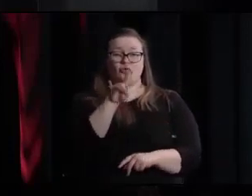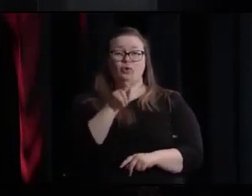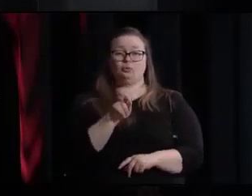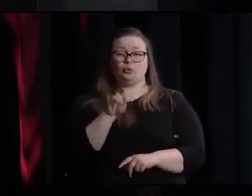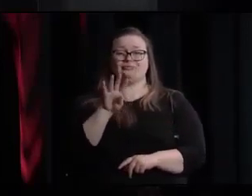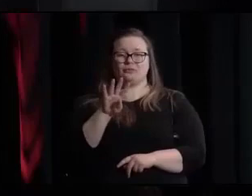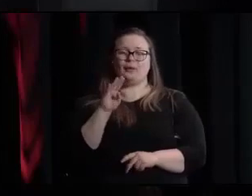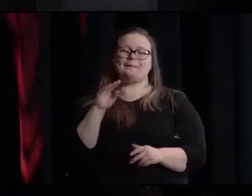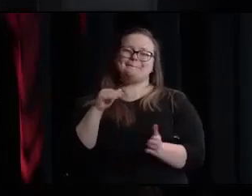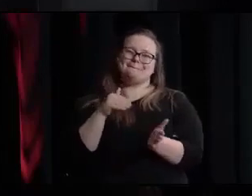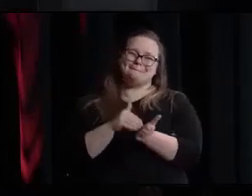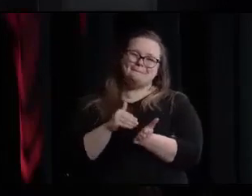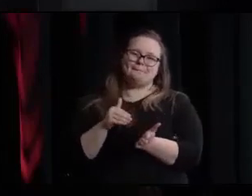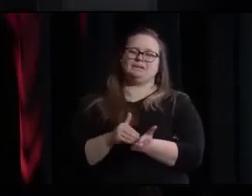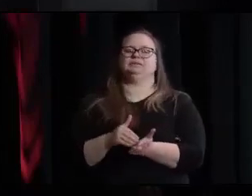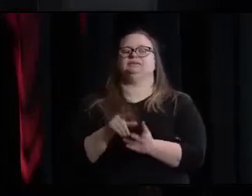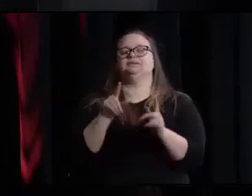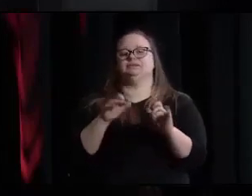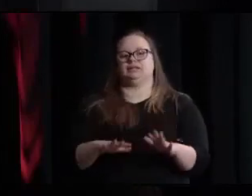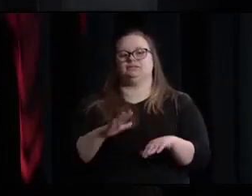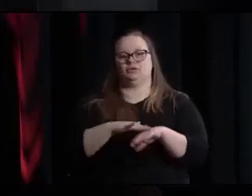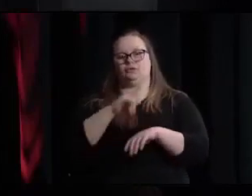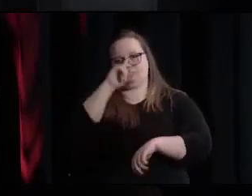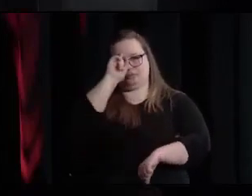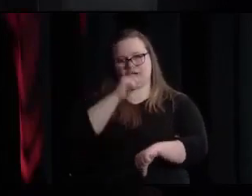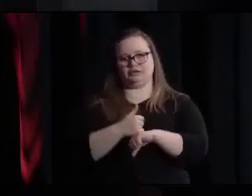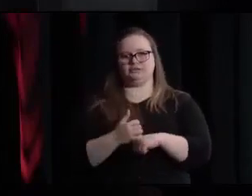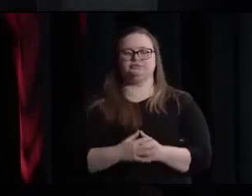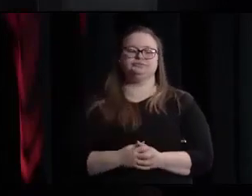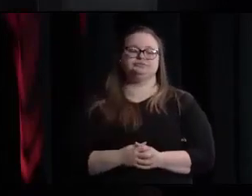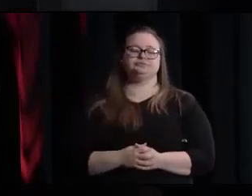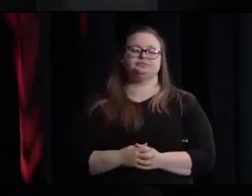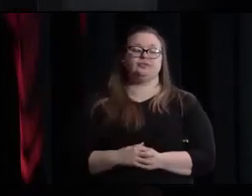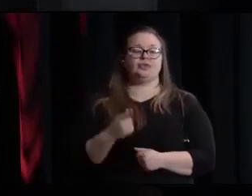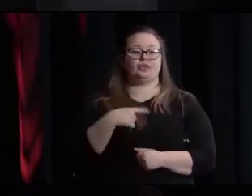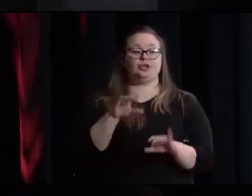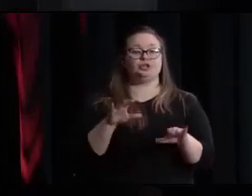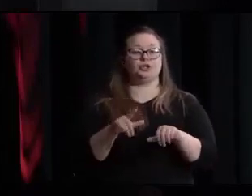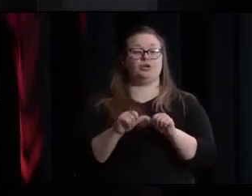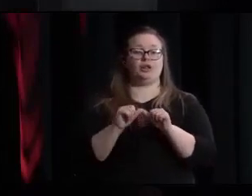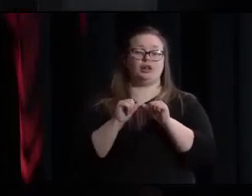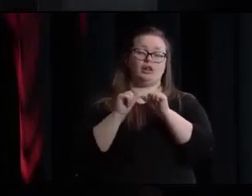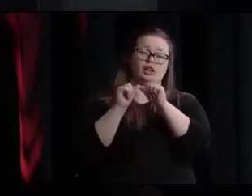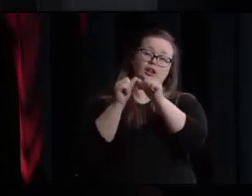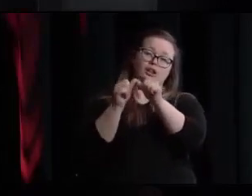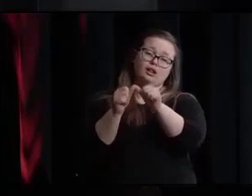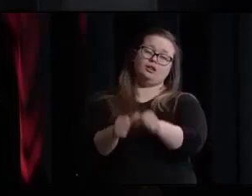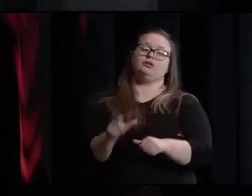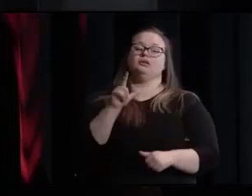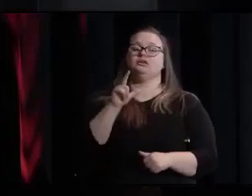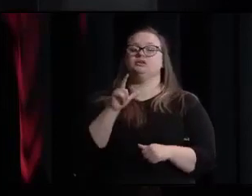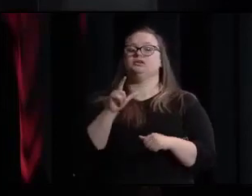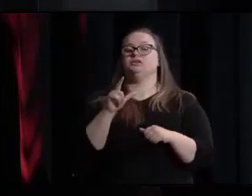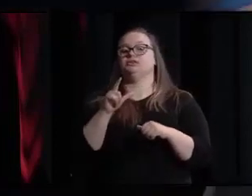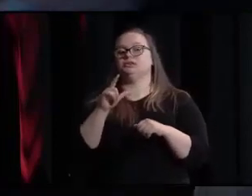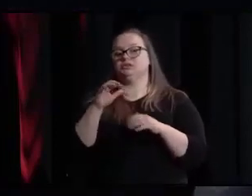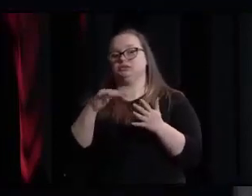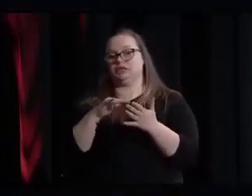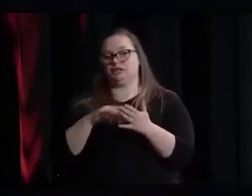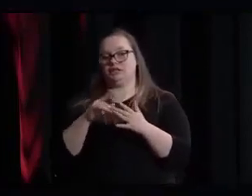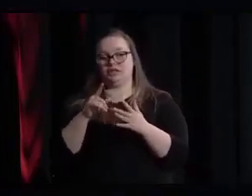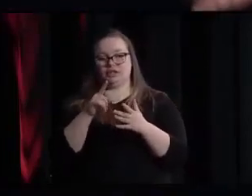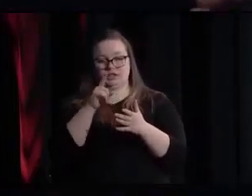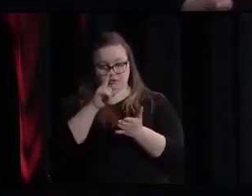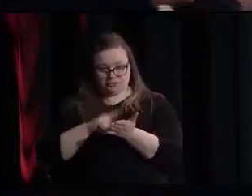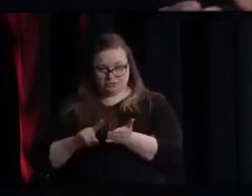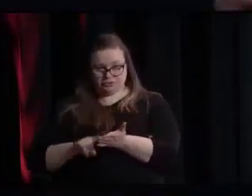bias. And they started to do a longitudinal study where they tracked bias from year 1 to